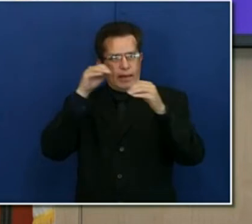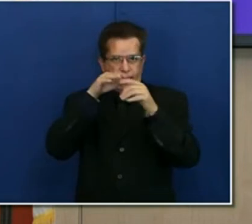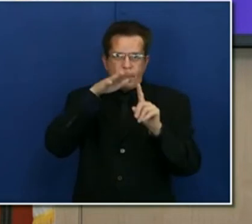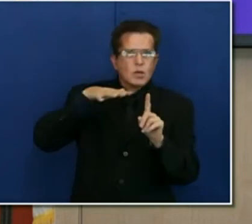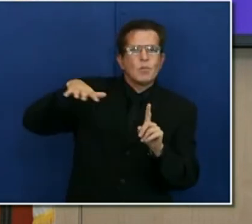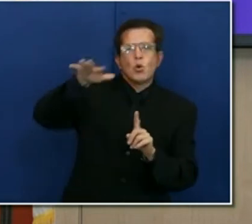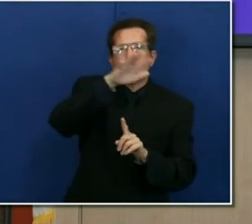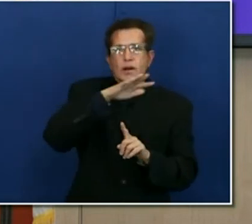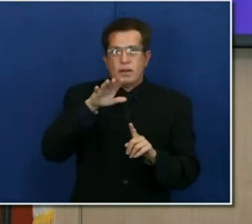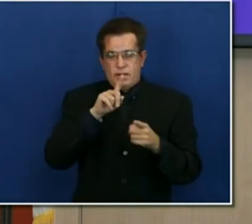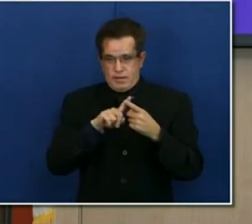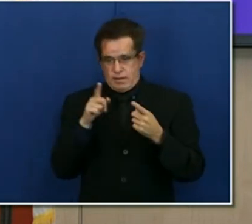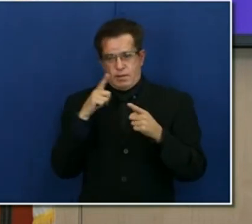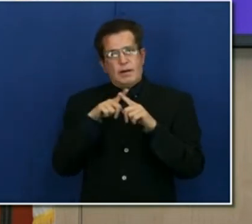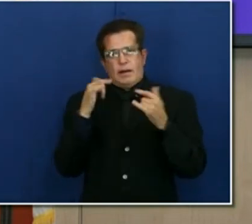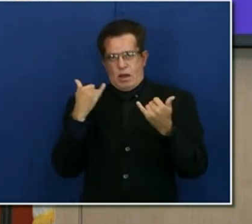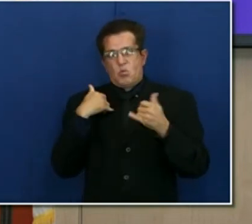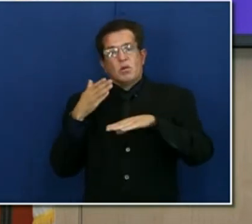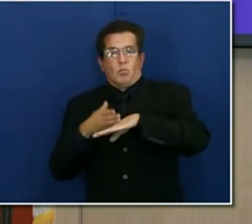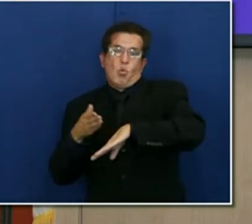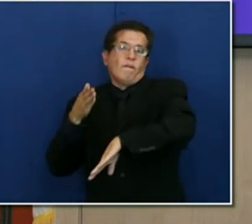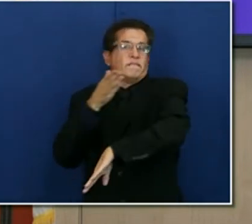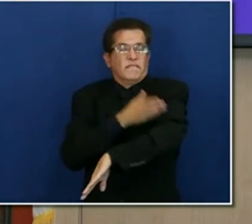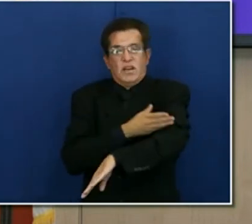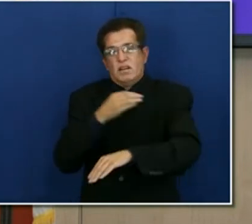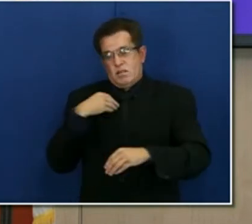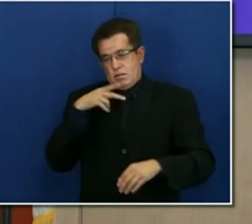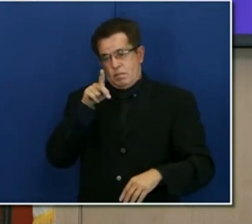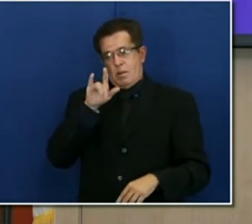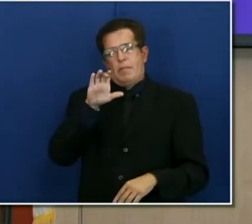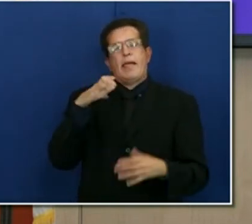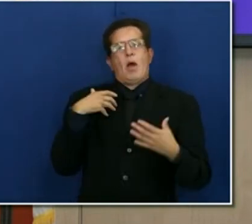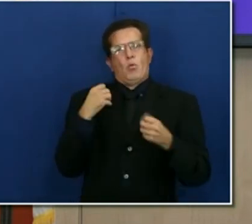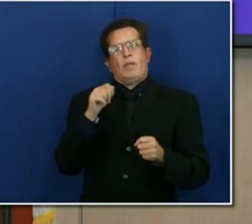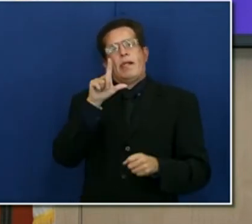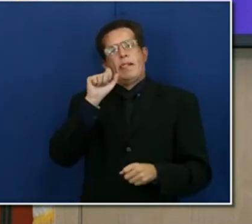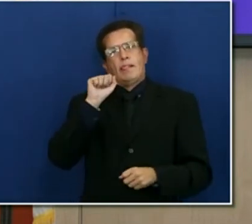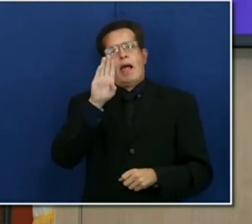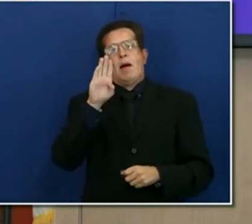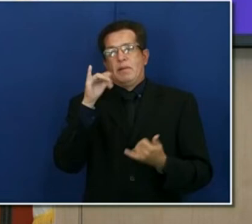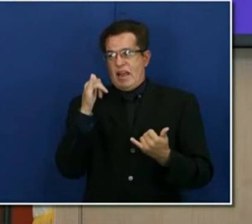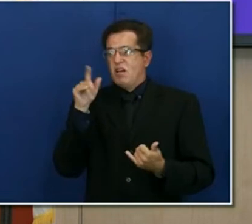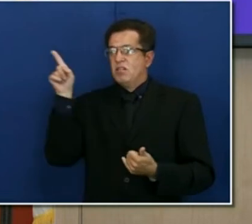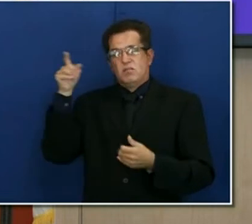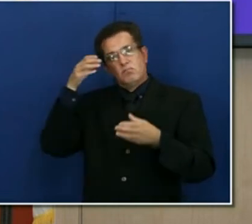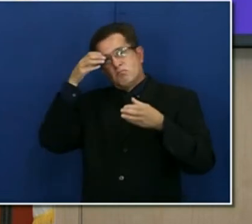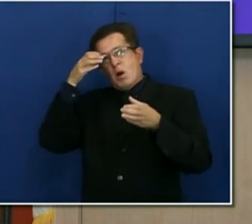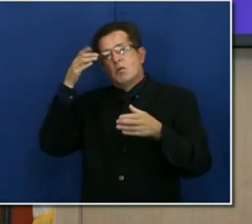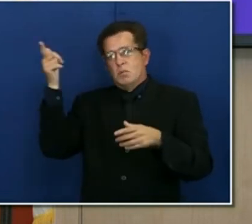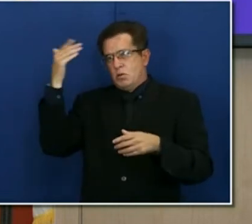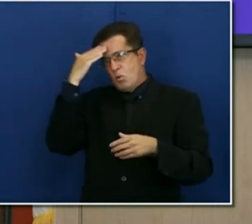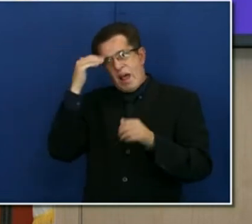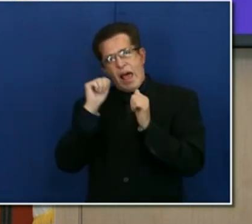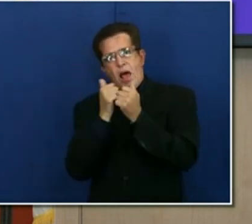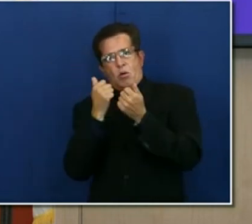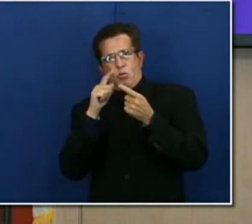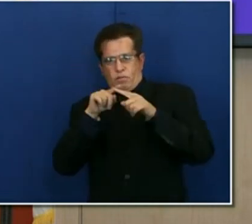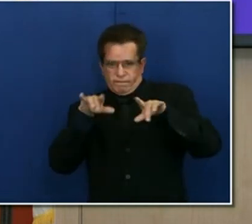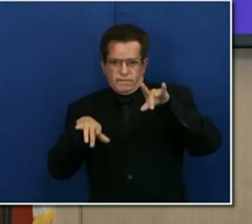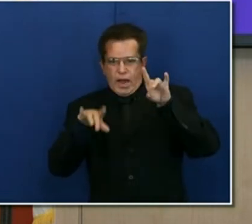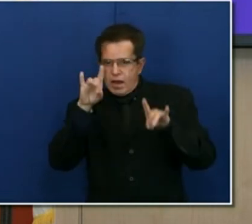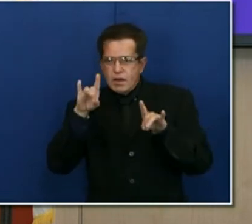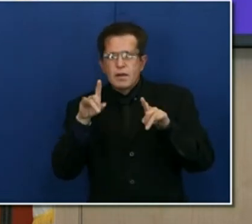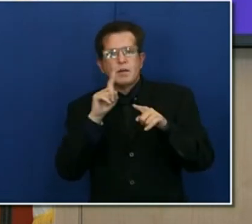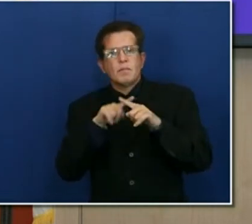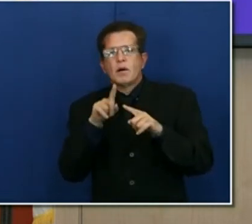We are standing up that capability in our public health lab. We have technicians that are trained in the machines to do it, but the